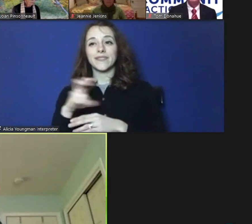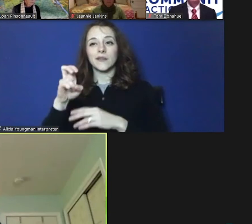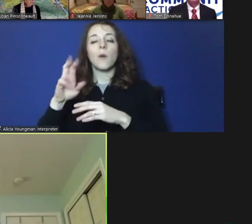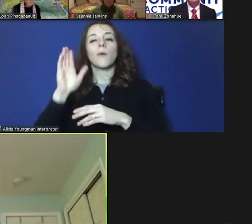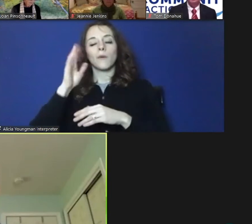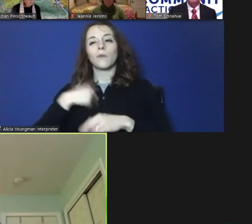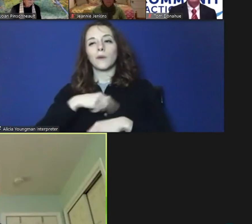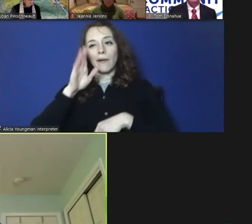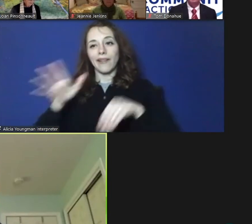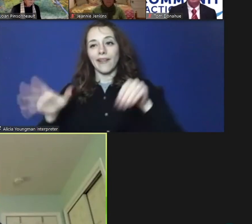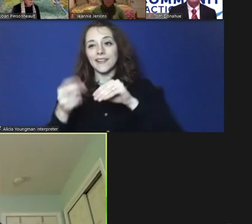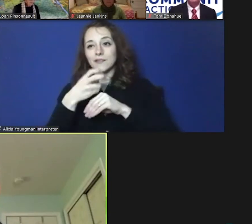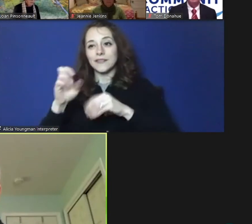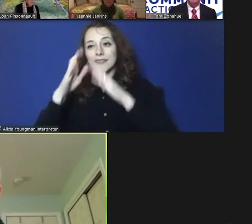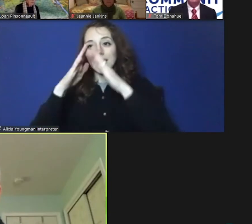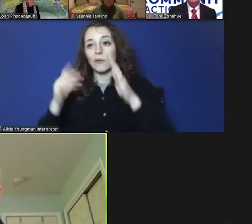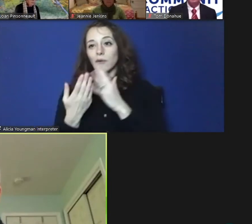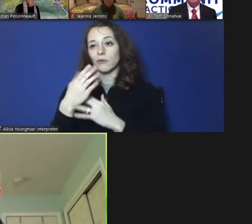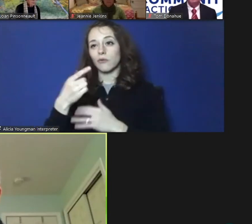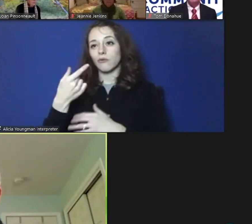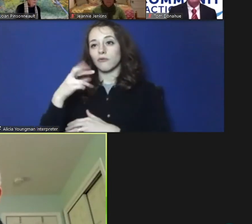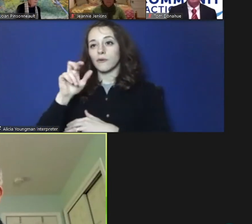that through a grant.